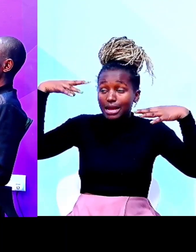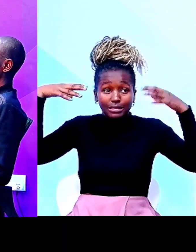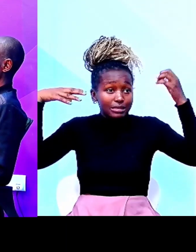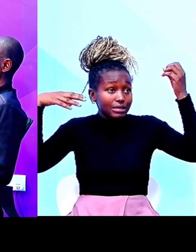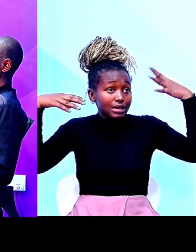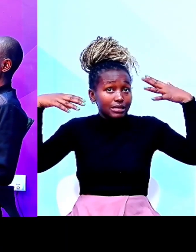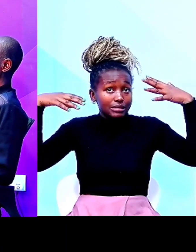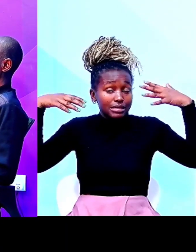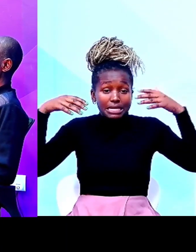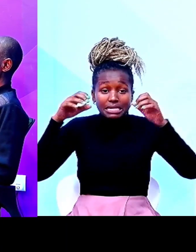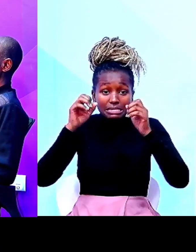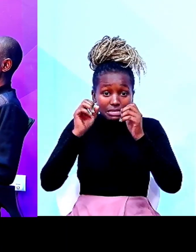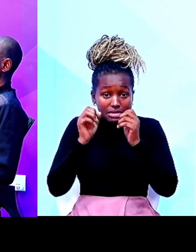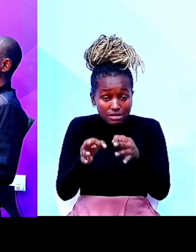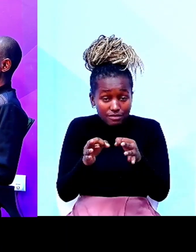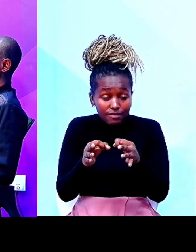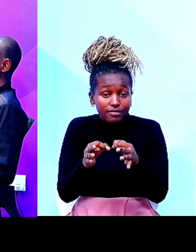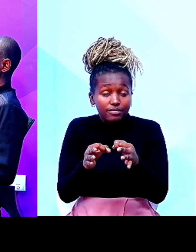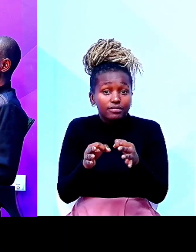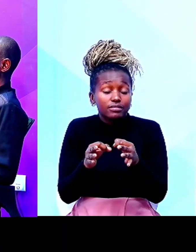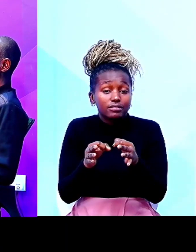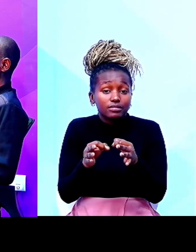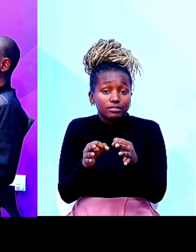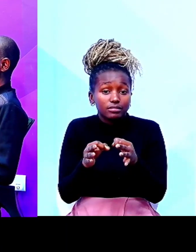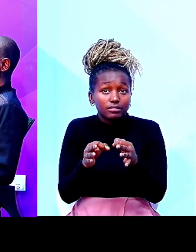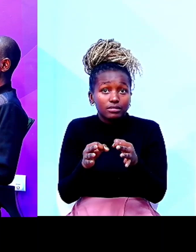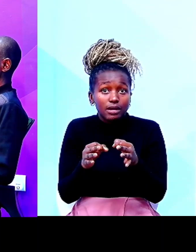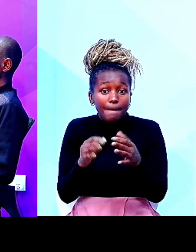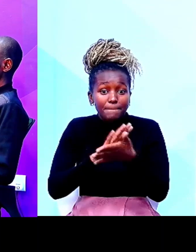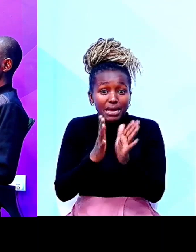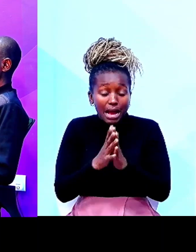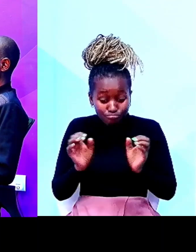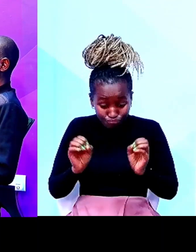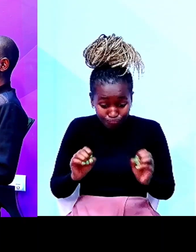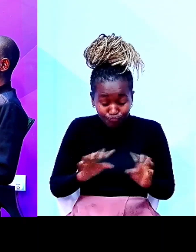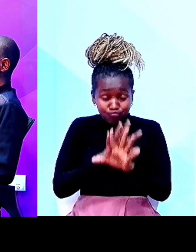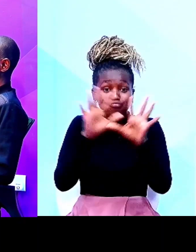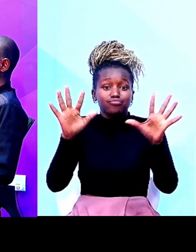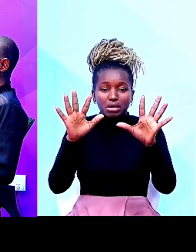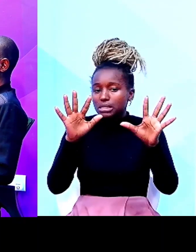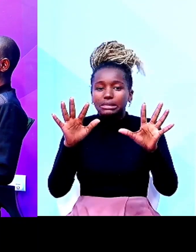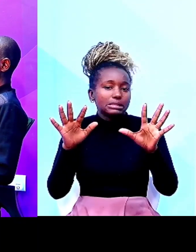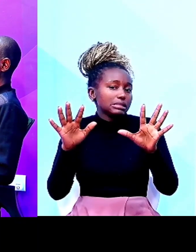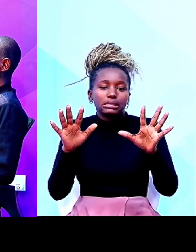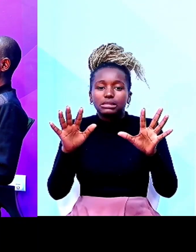if they are so bright, they can